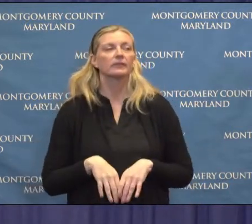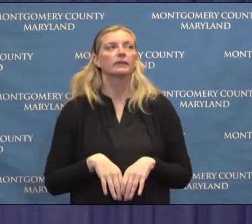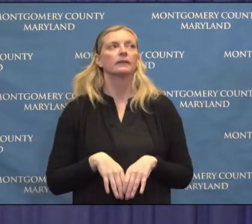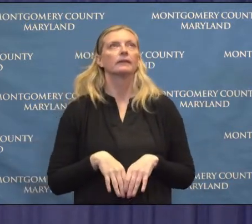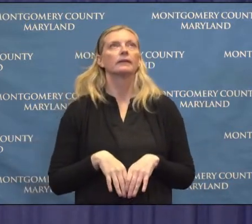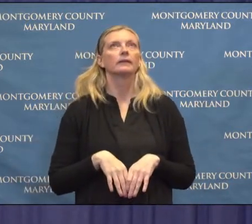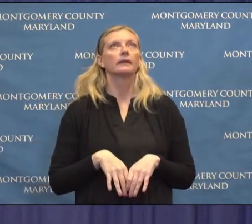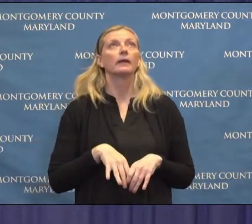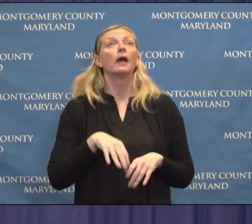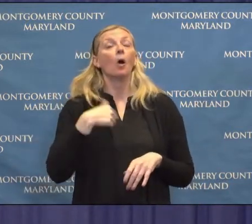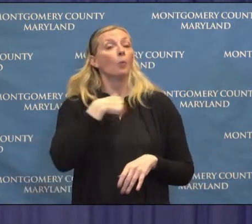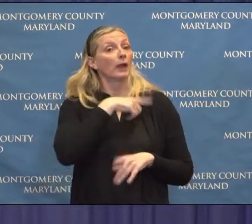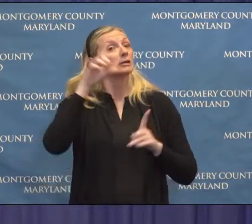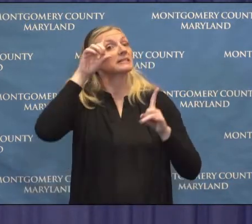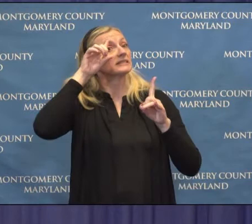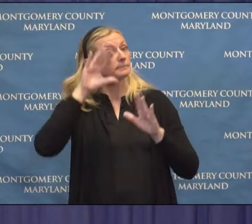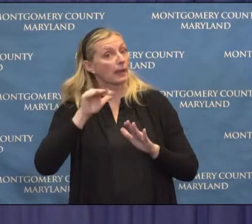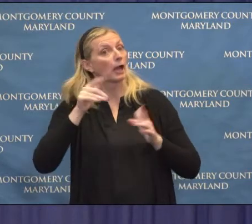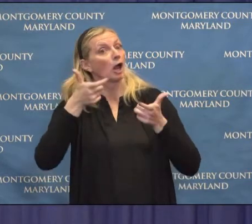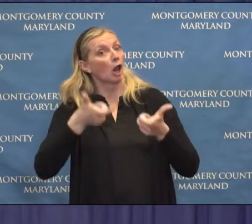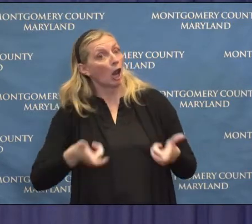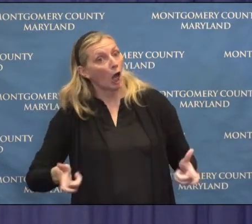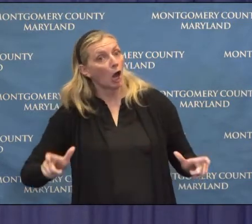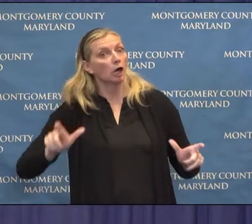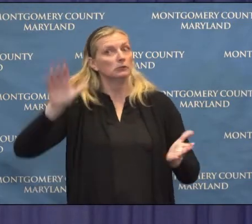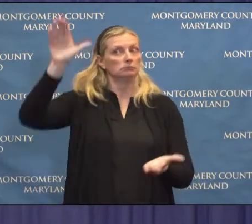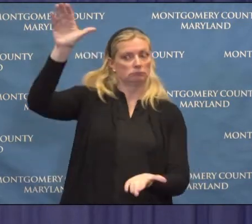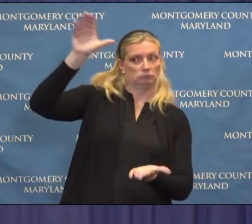shipment of PPEs. But you know, the governor